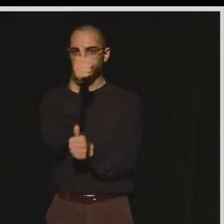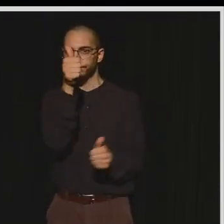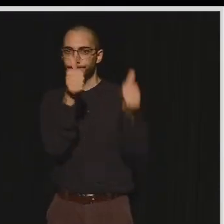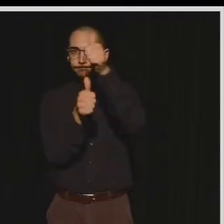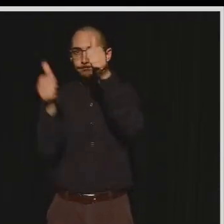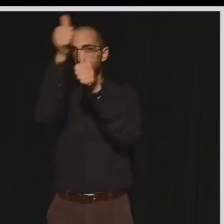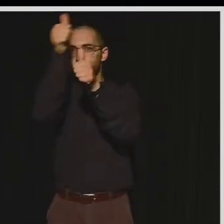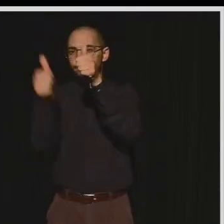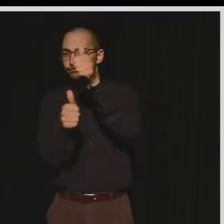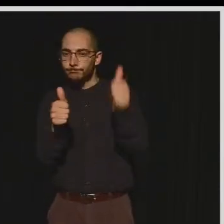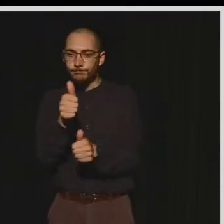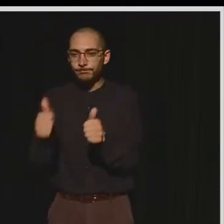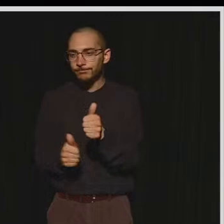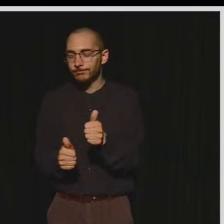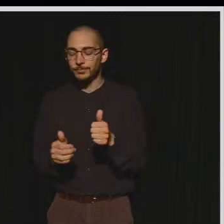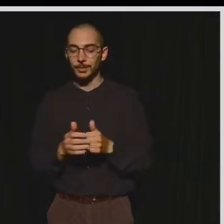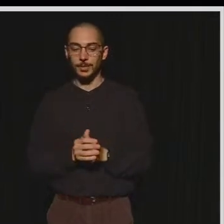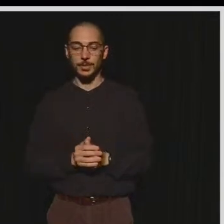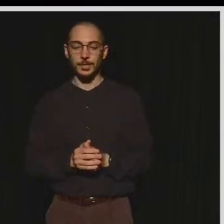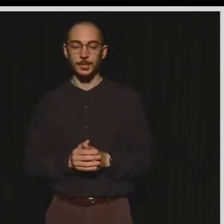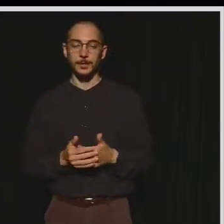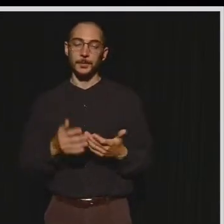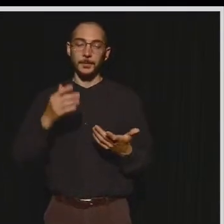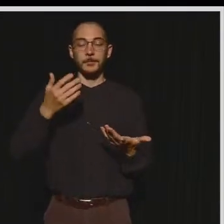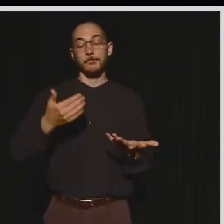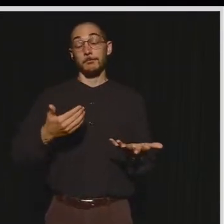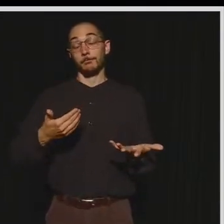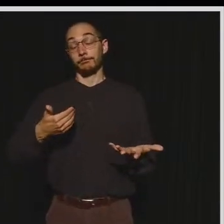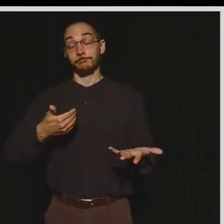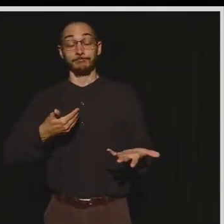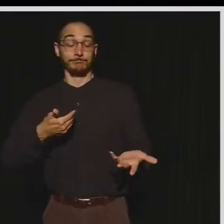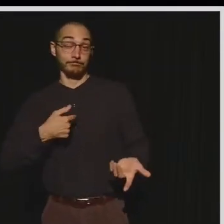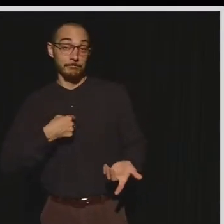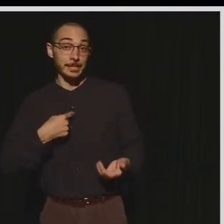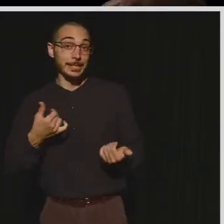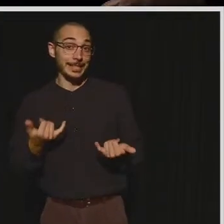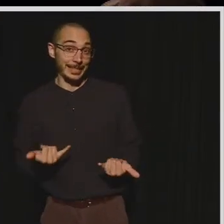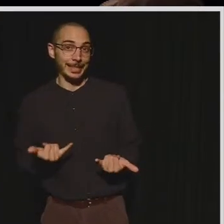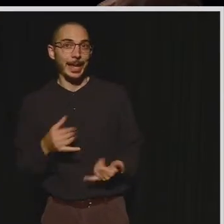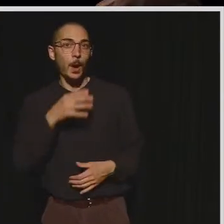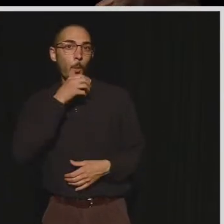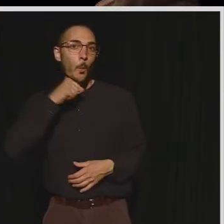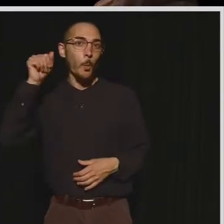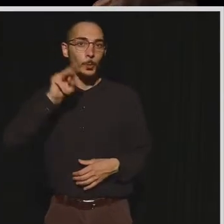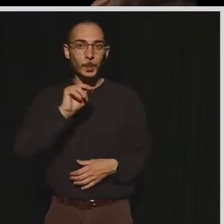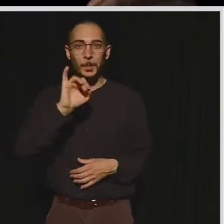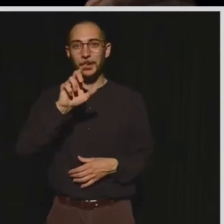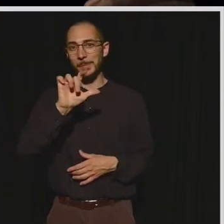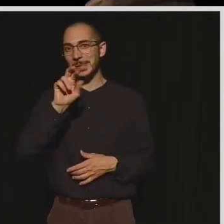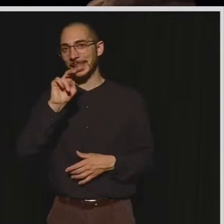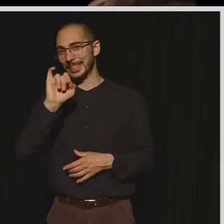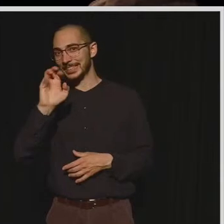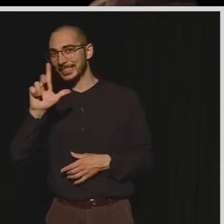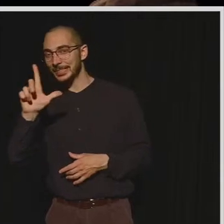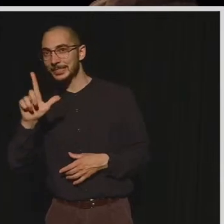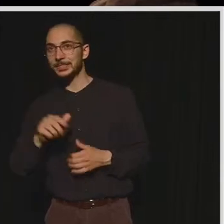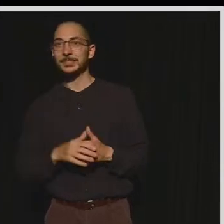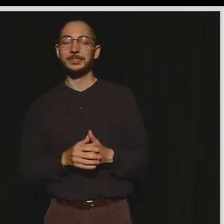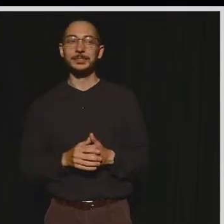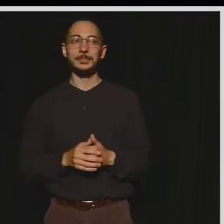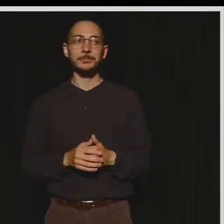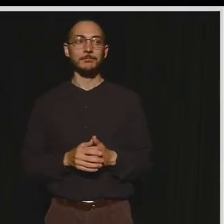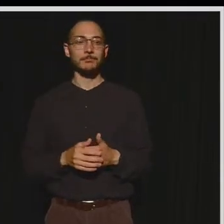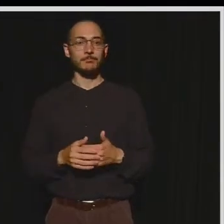for me, I'm now considered an older millennial, but I still consider